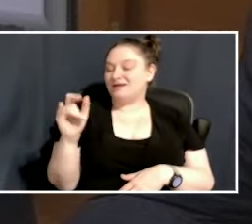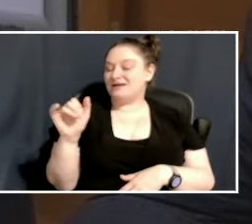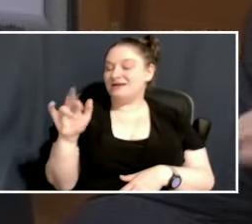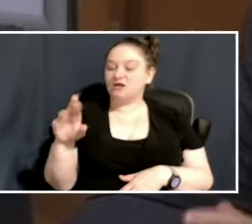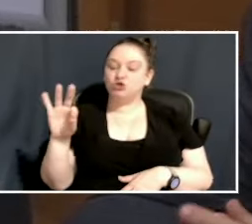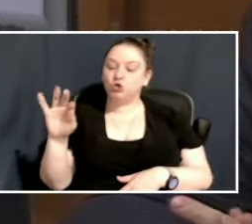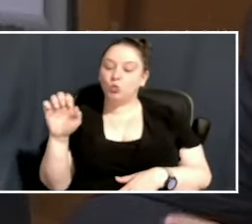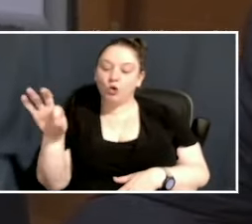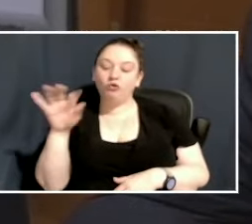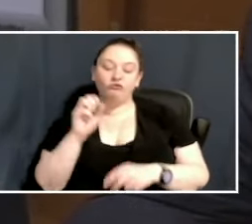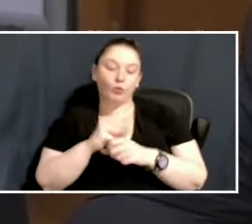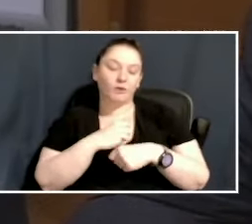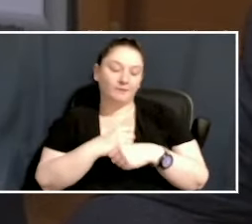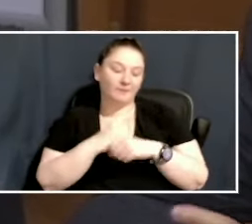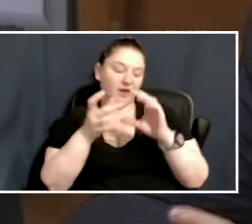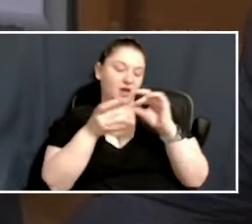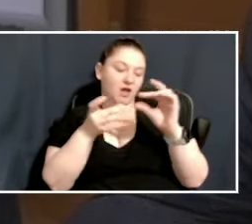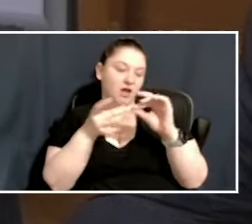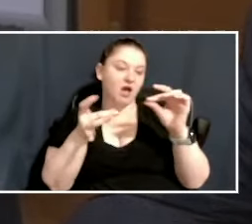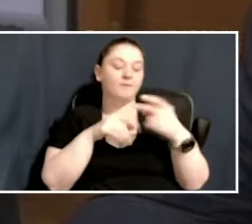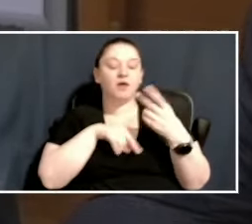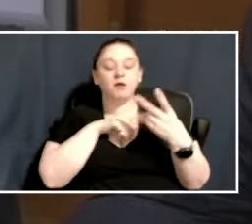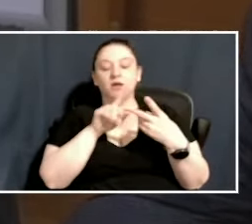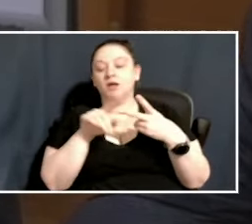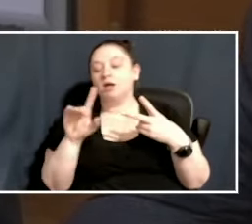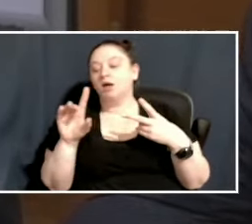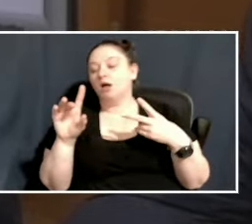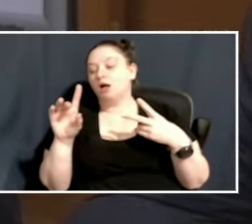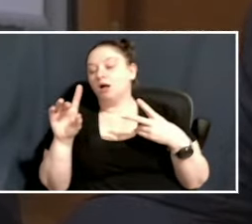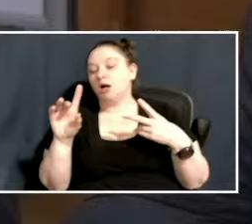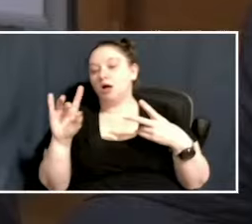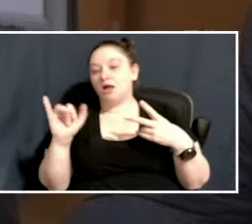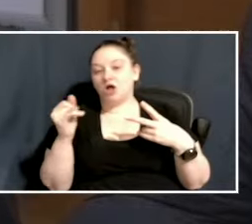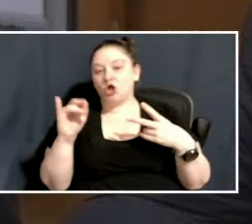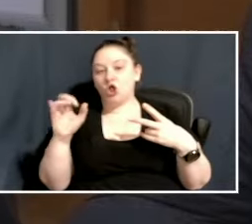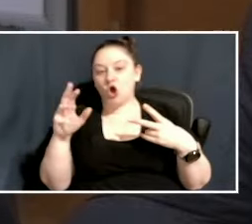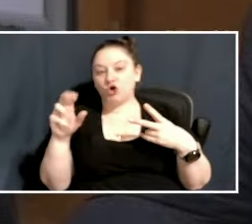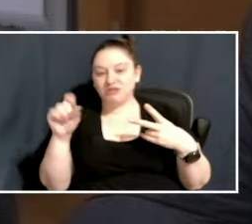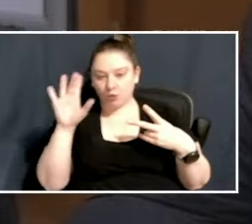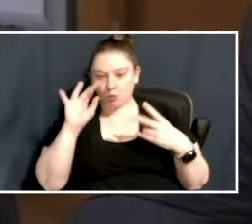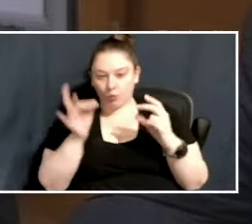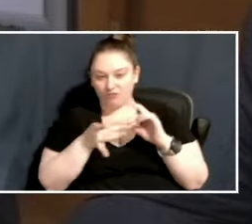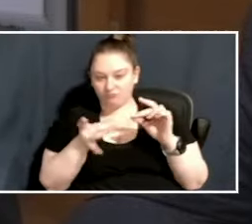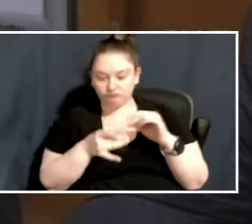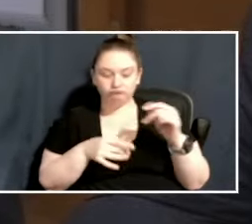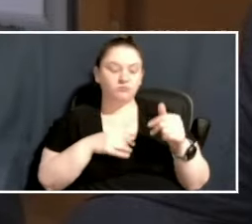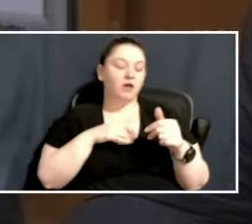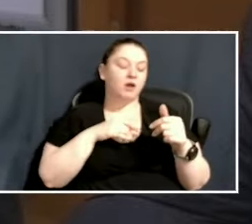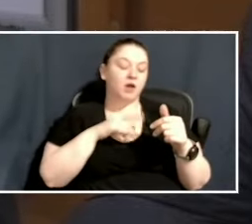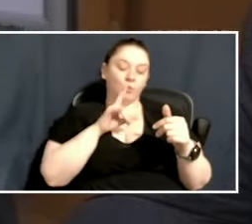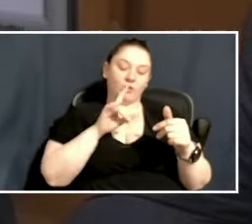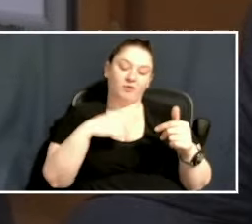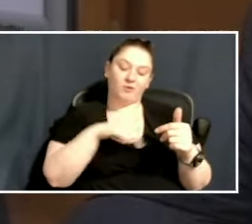DA Paige Clarkson is going to say a few words. And we are just really excited to be able to,